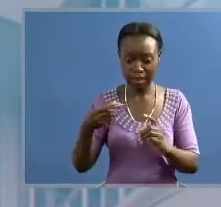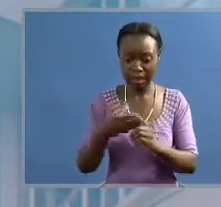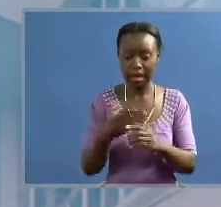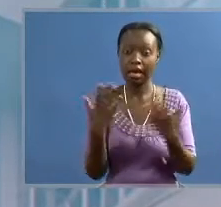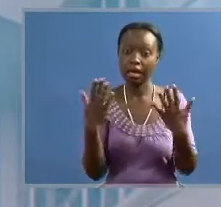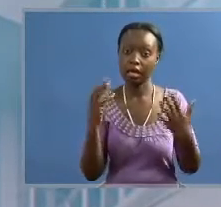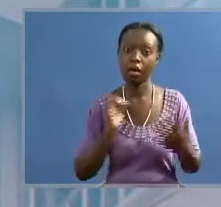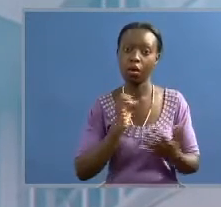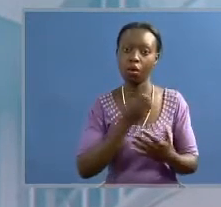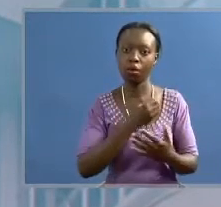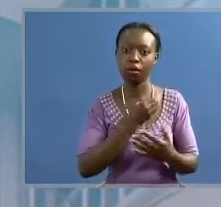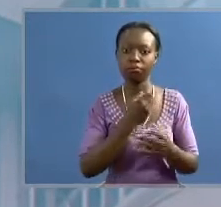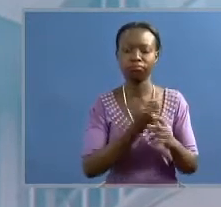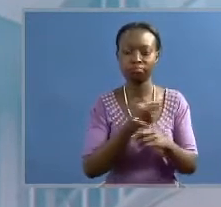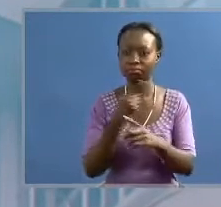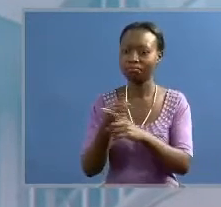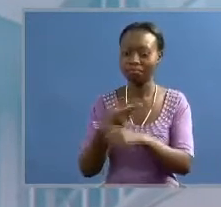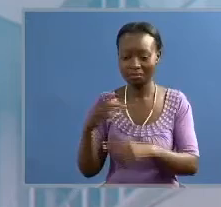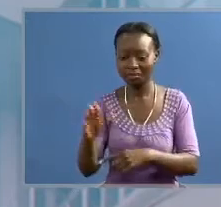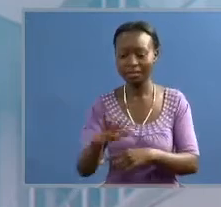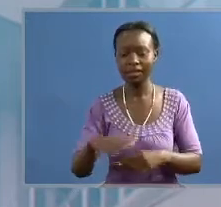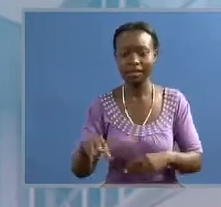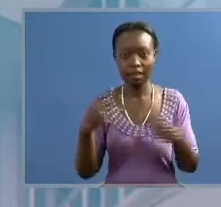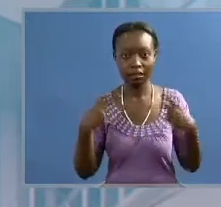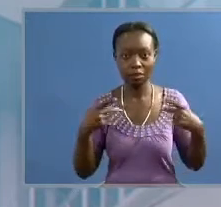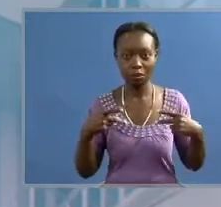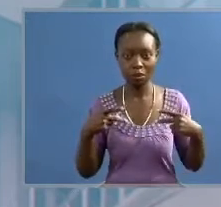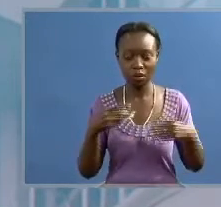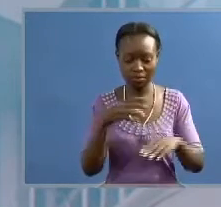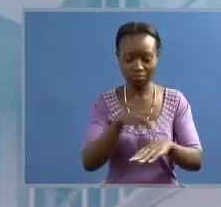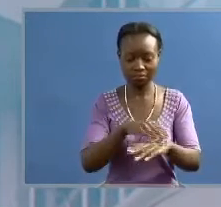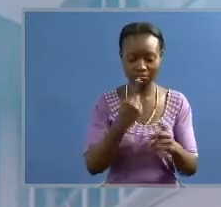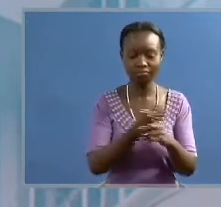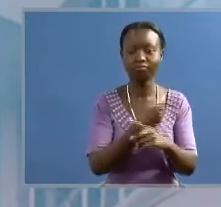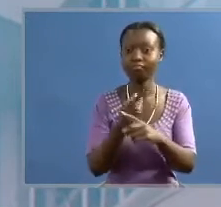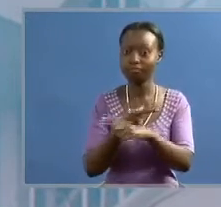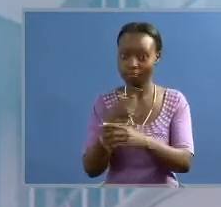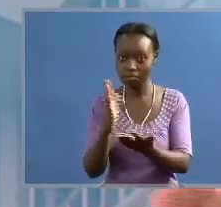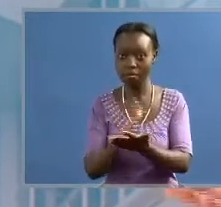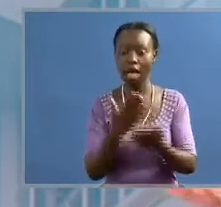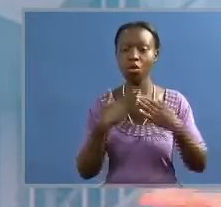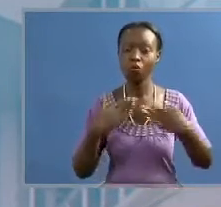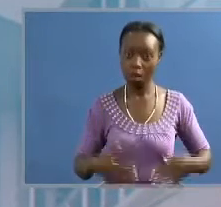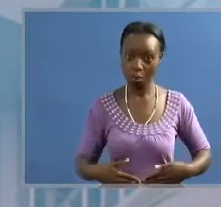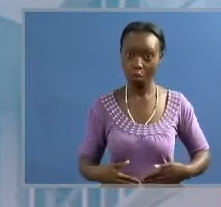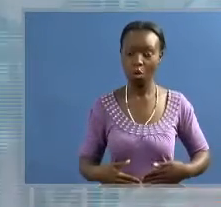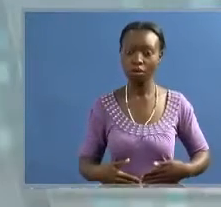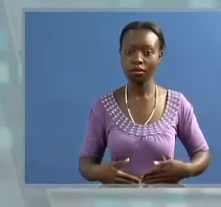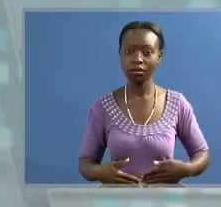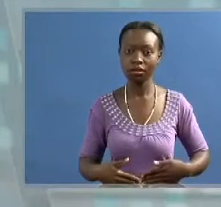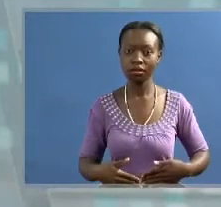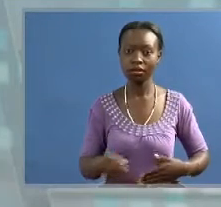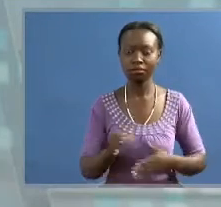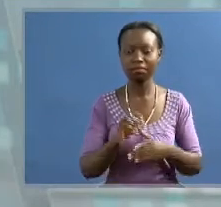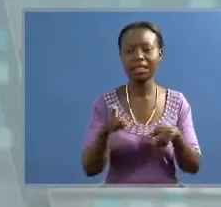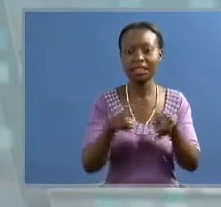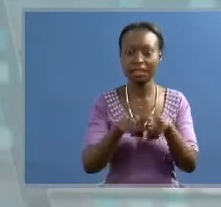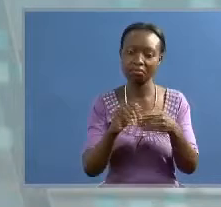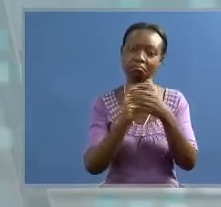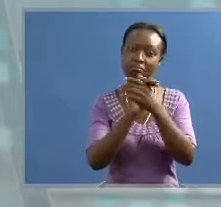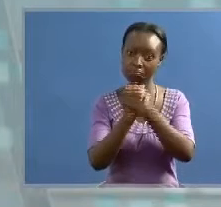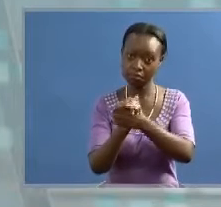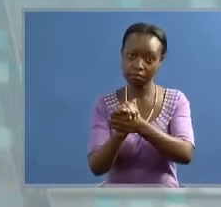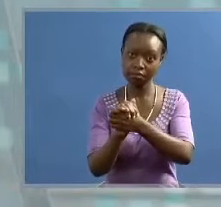world, people touch their mouths, people touch their noses, people touch their eyes. People shake hands. People also shake